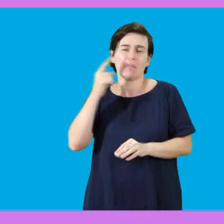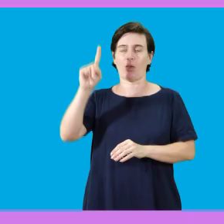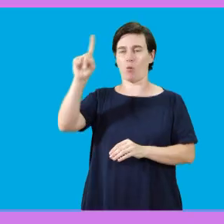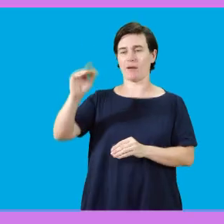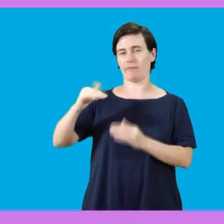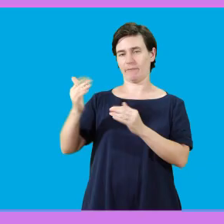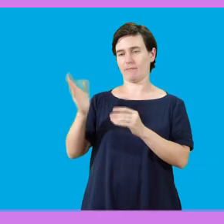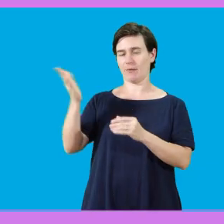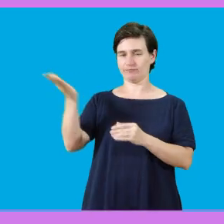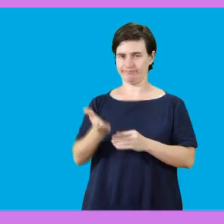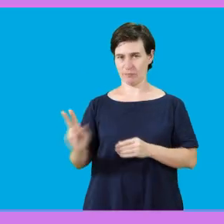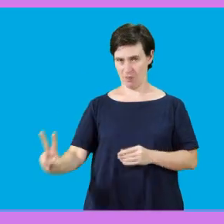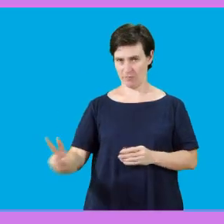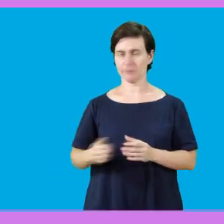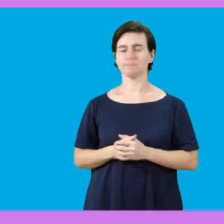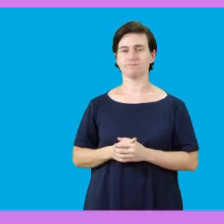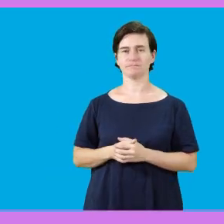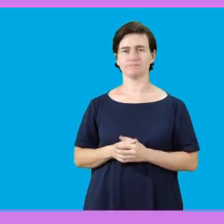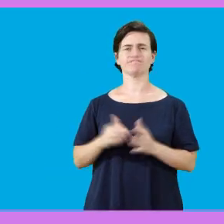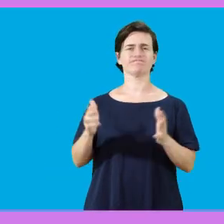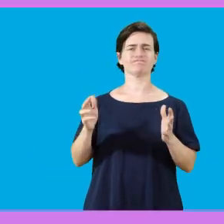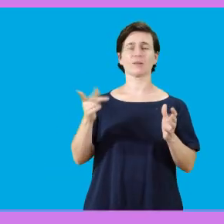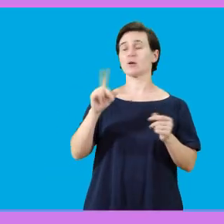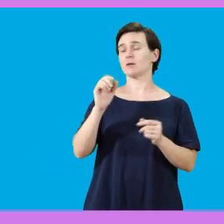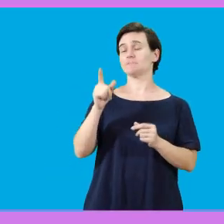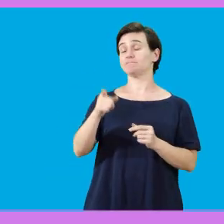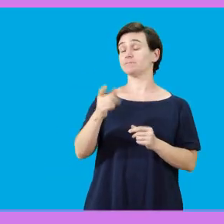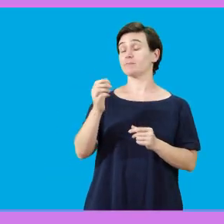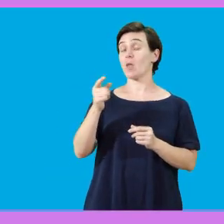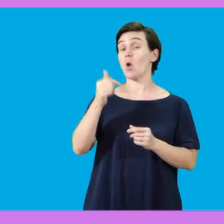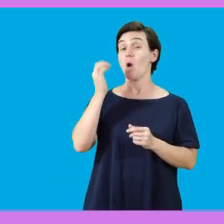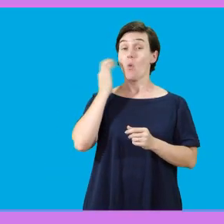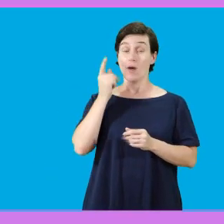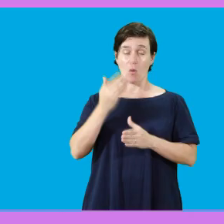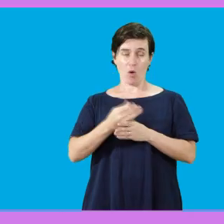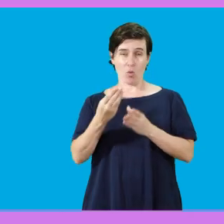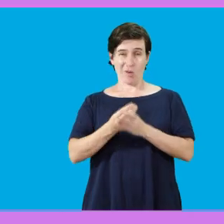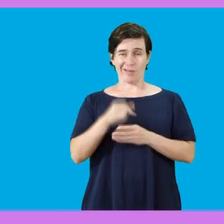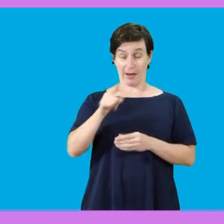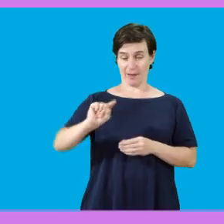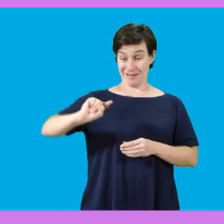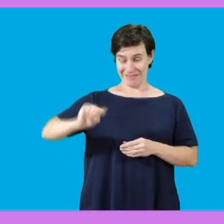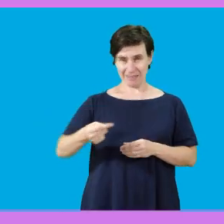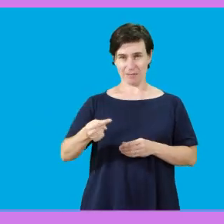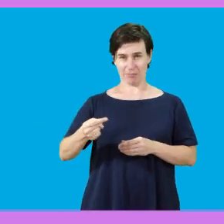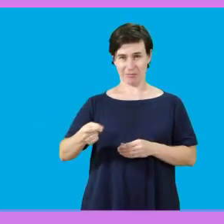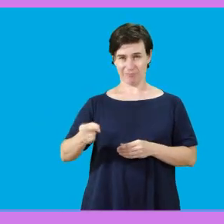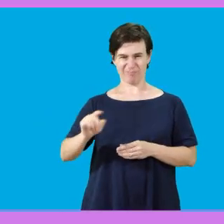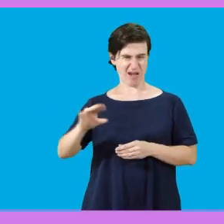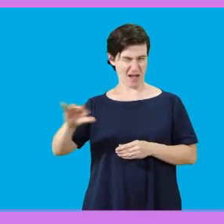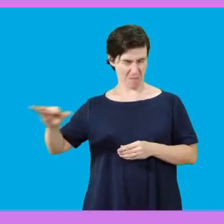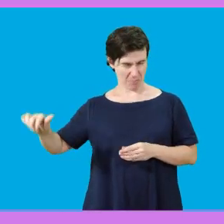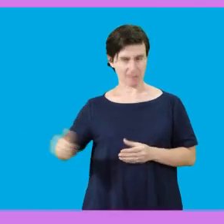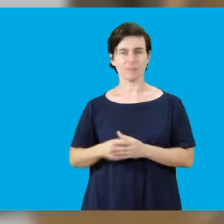with common denominators, not common denominators, but when you are dealing with decimal numbers and you have